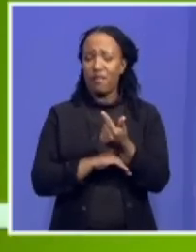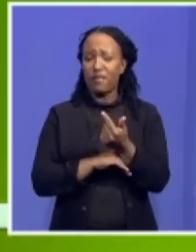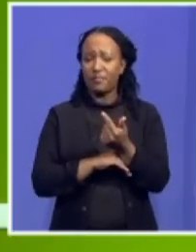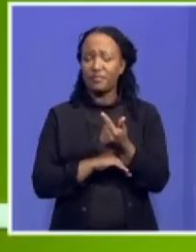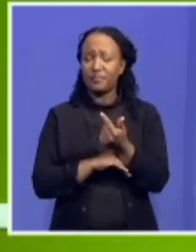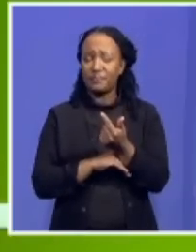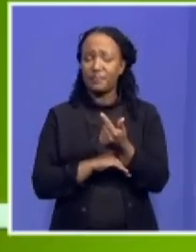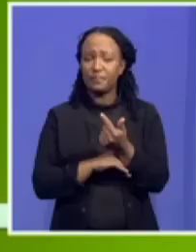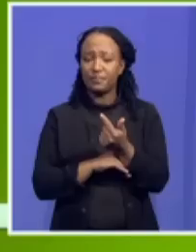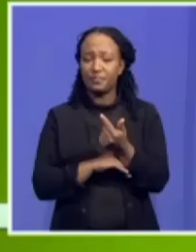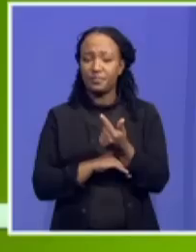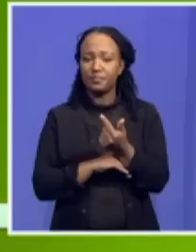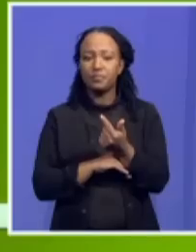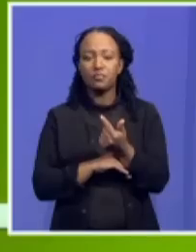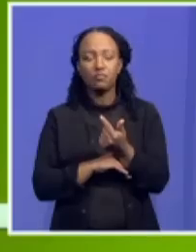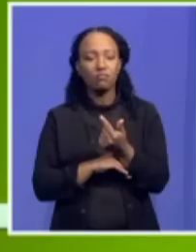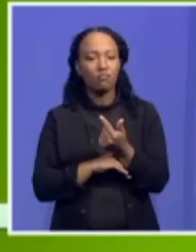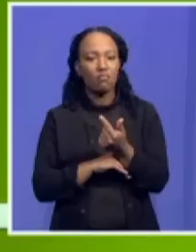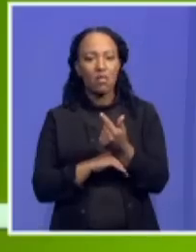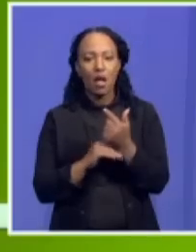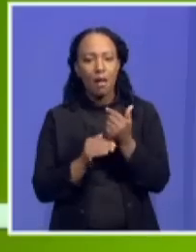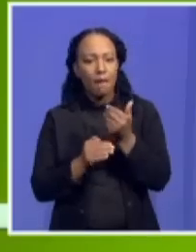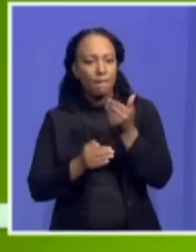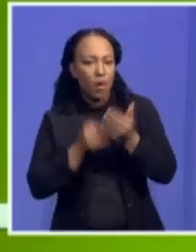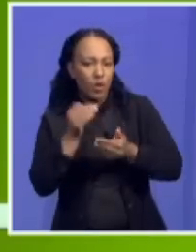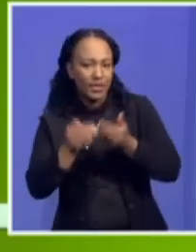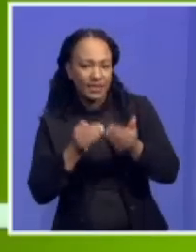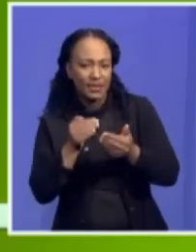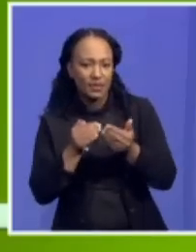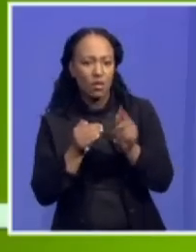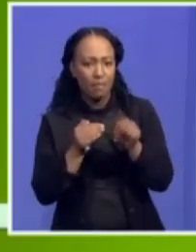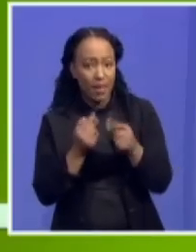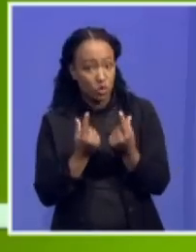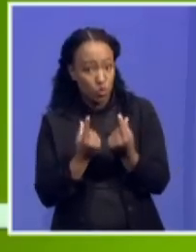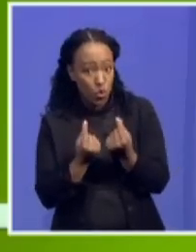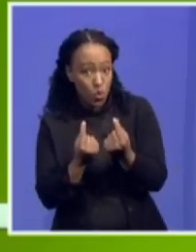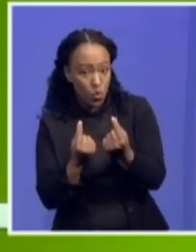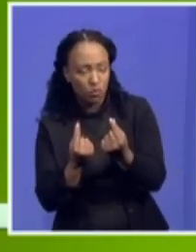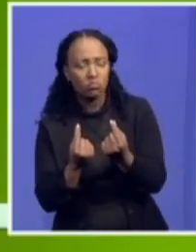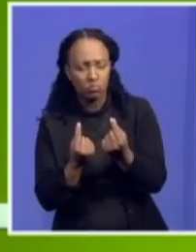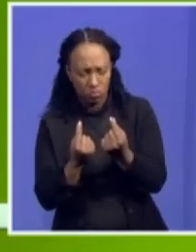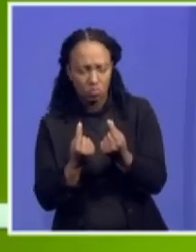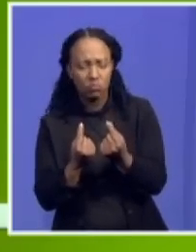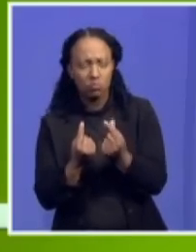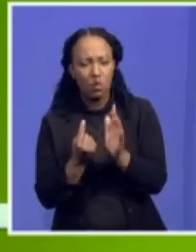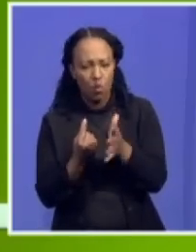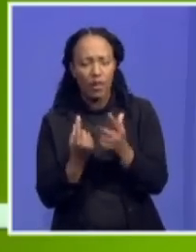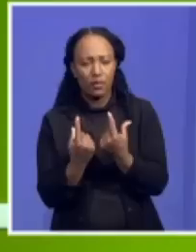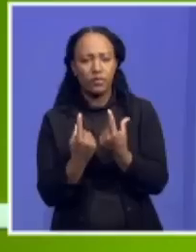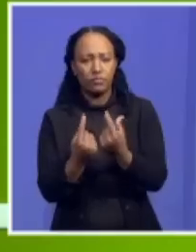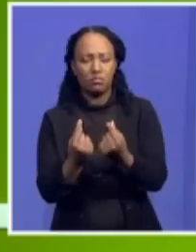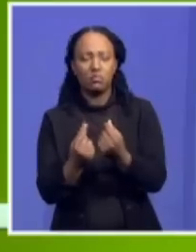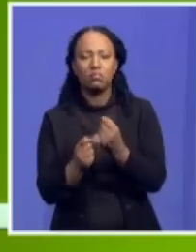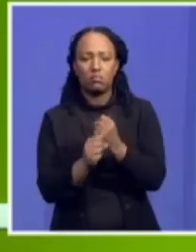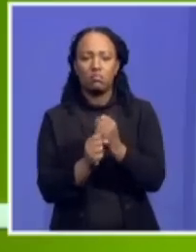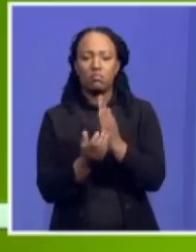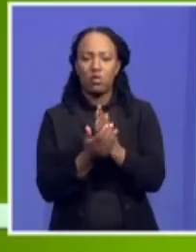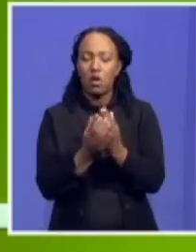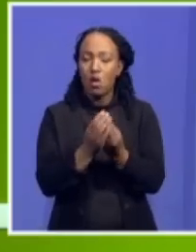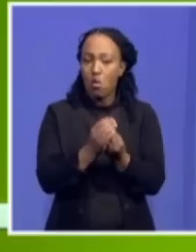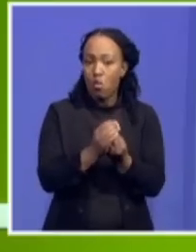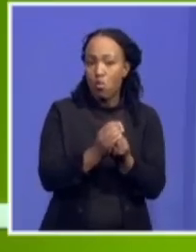the processes that need to be implemented to ensure that there is growth and that there